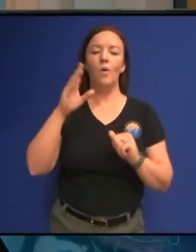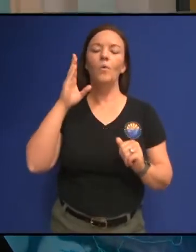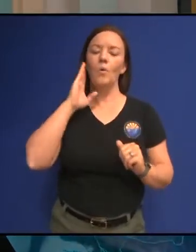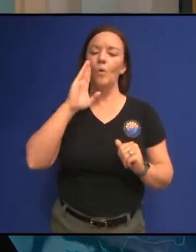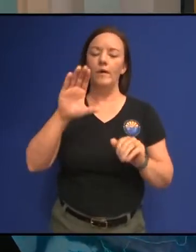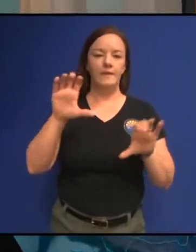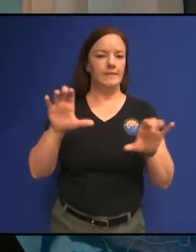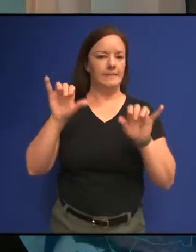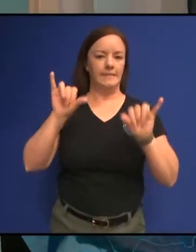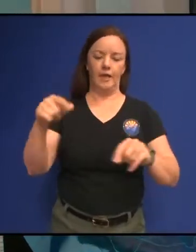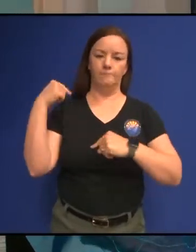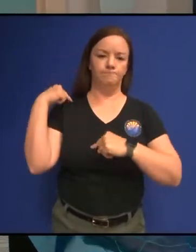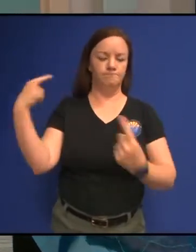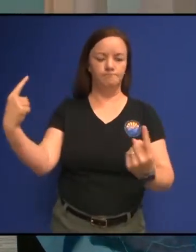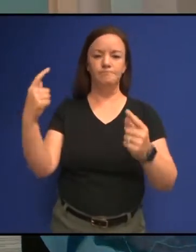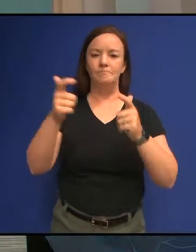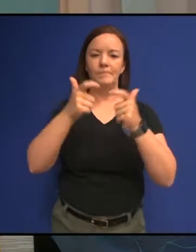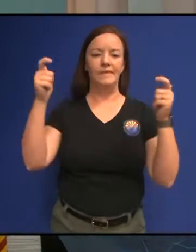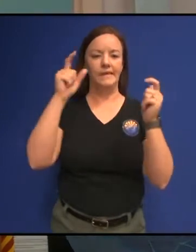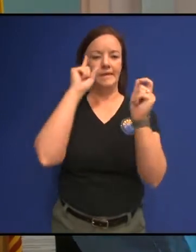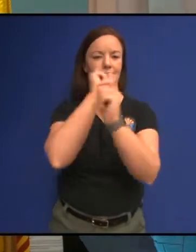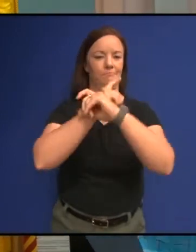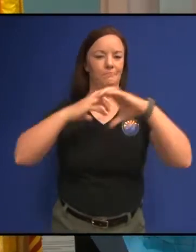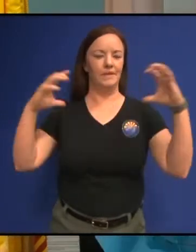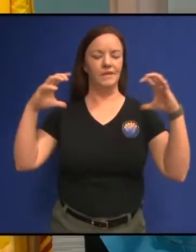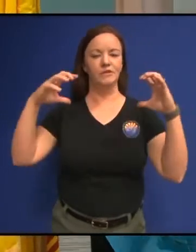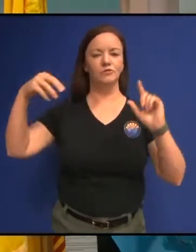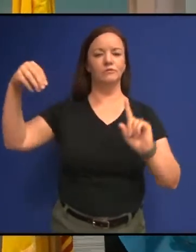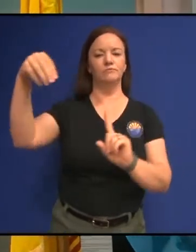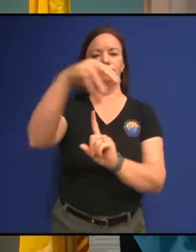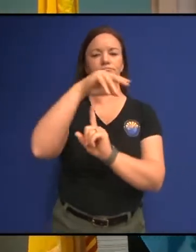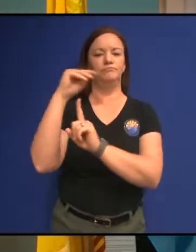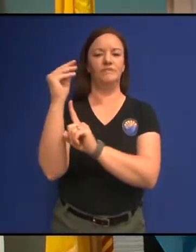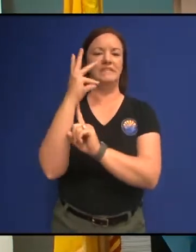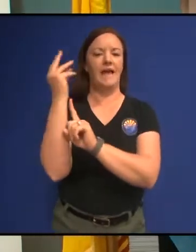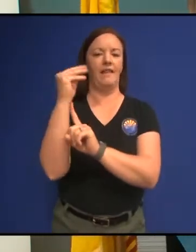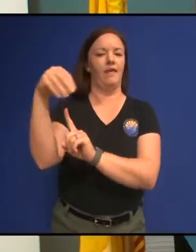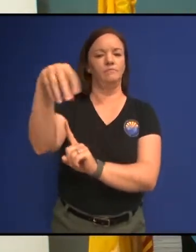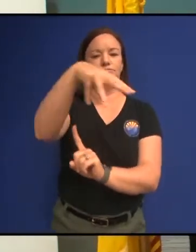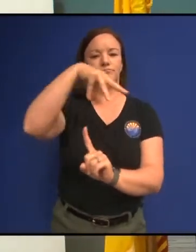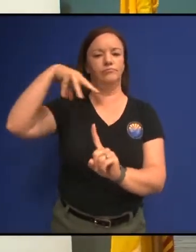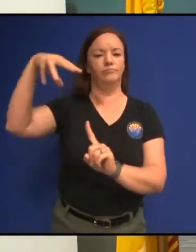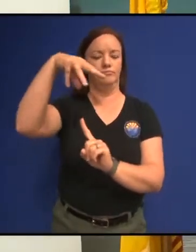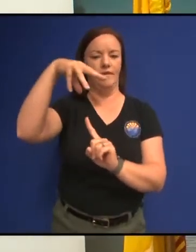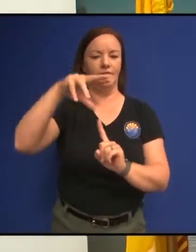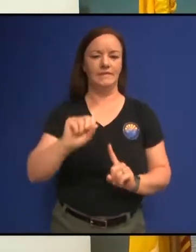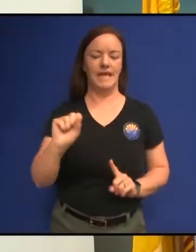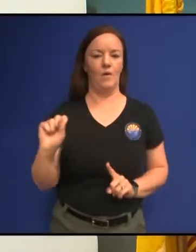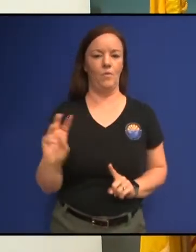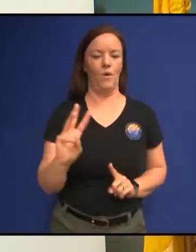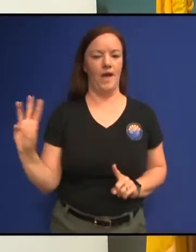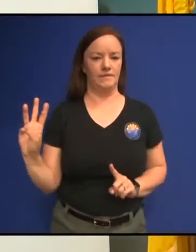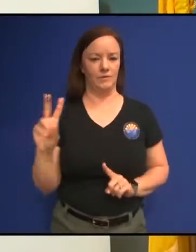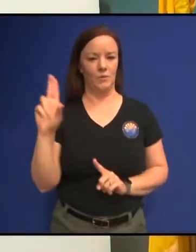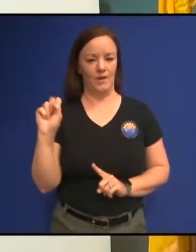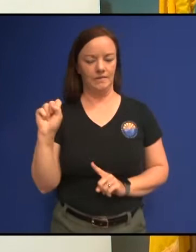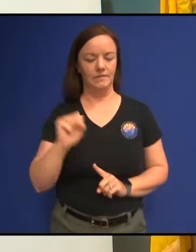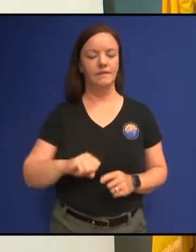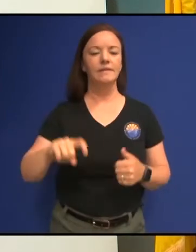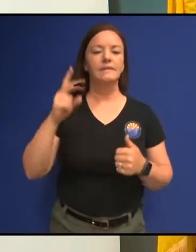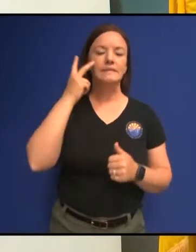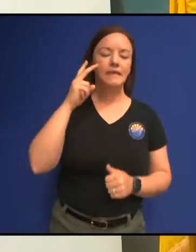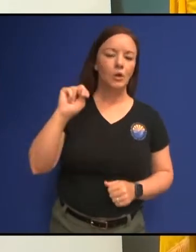satellite view of the southwestern United States. So if you look here, we've got New Mexico, Arizona,